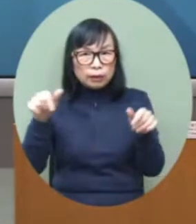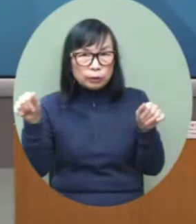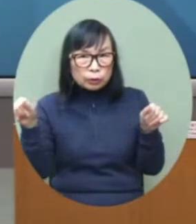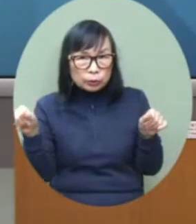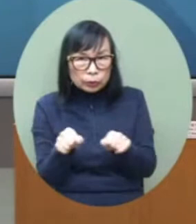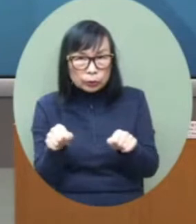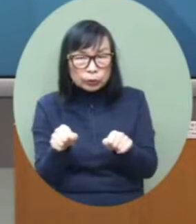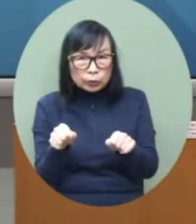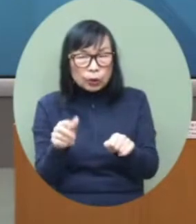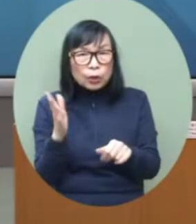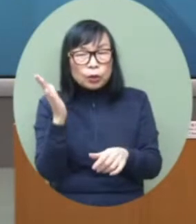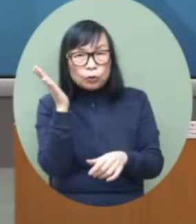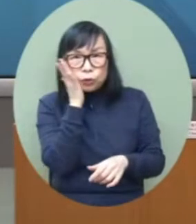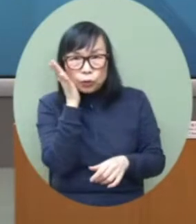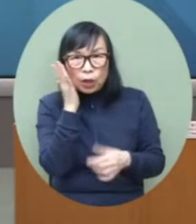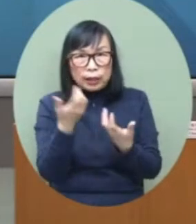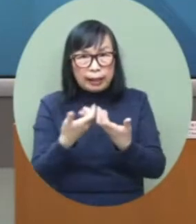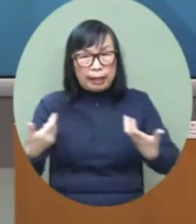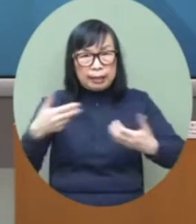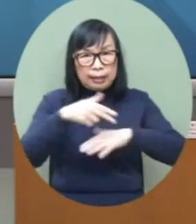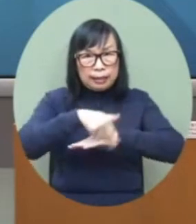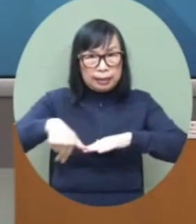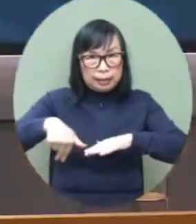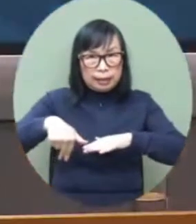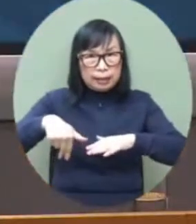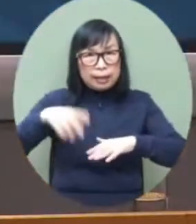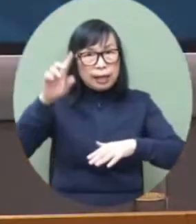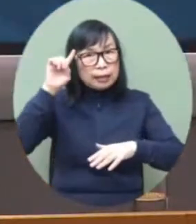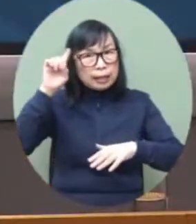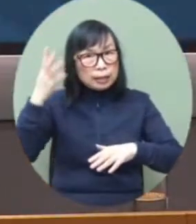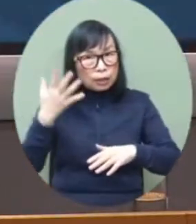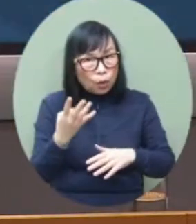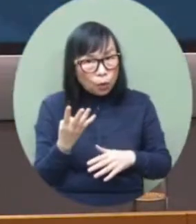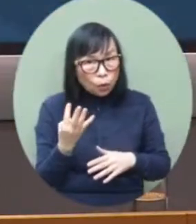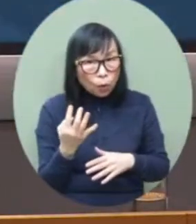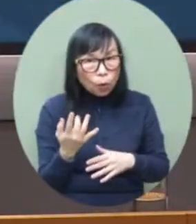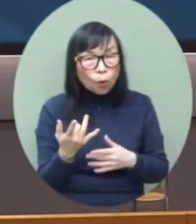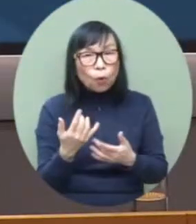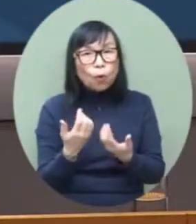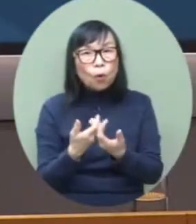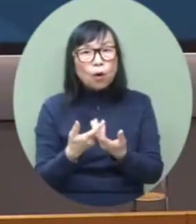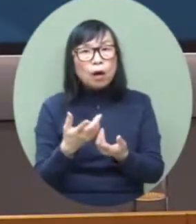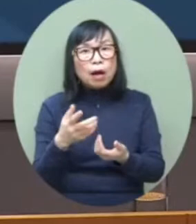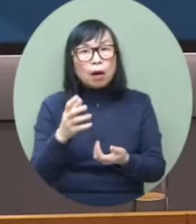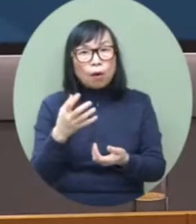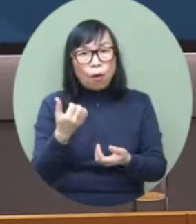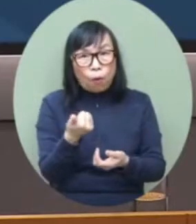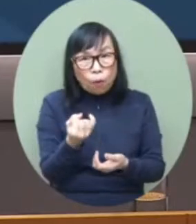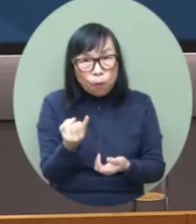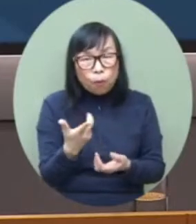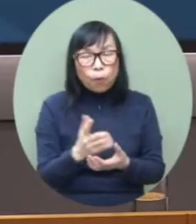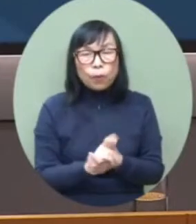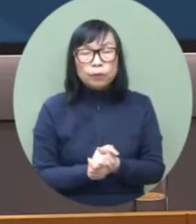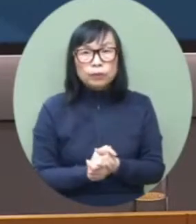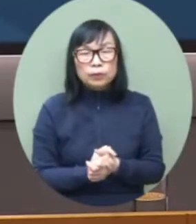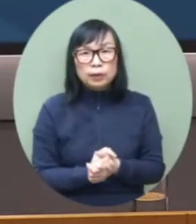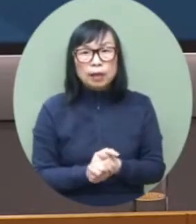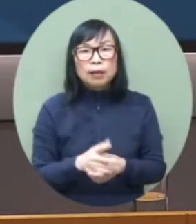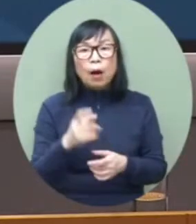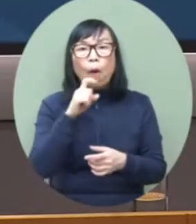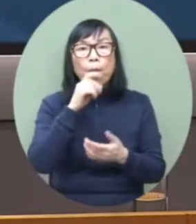the discharge criteria for quarantine facilities. What benefits will